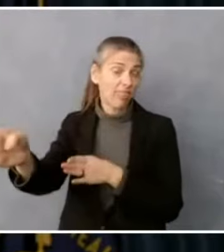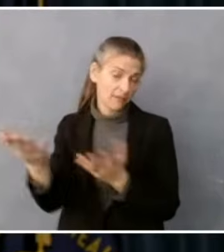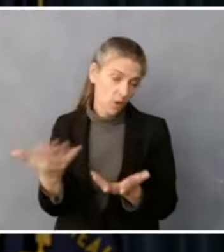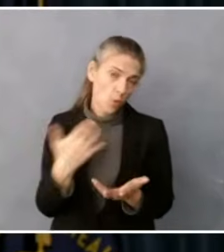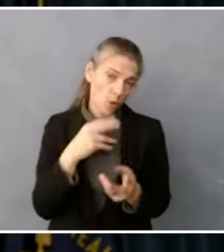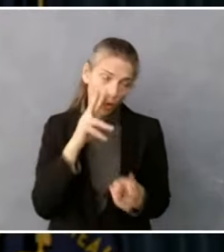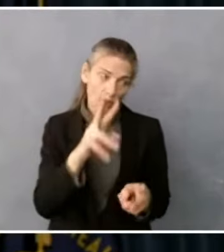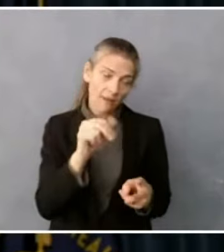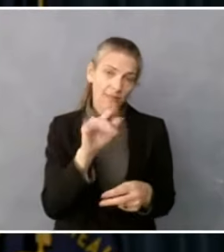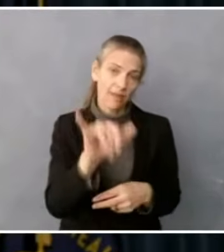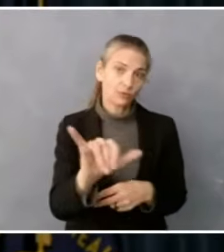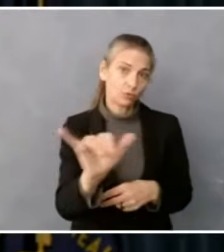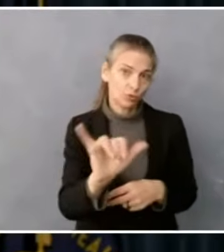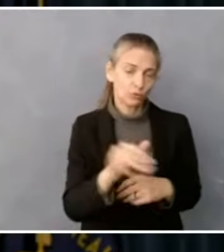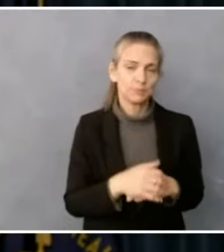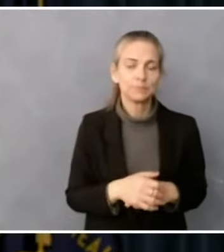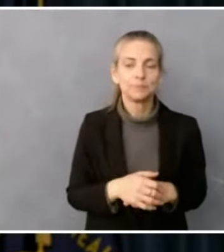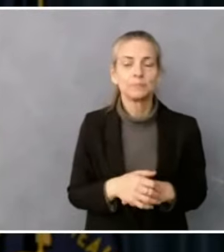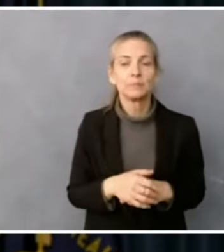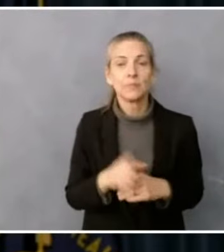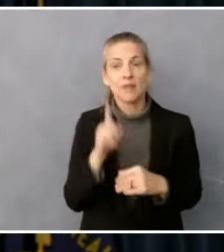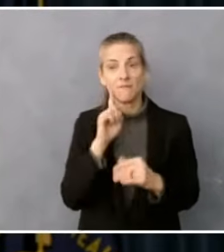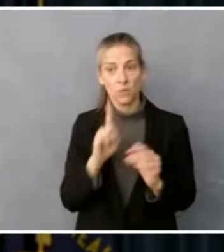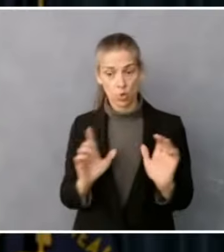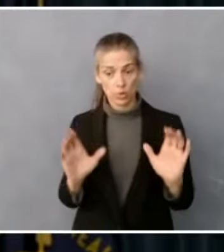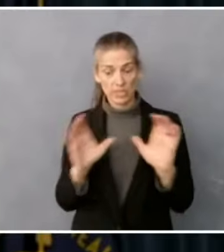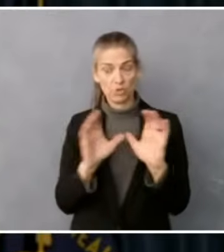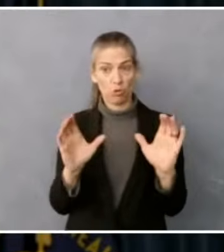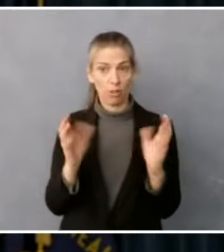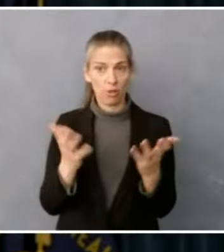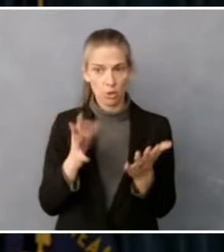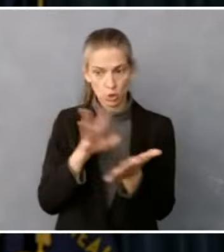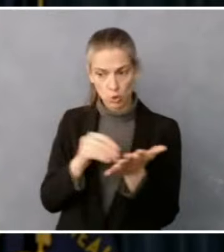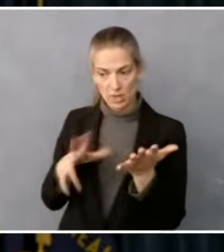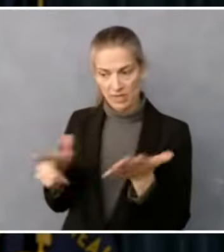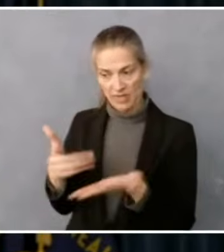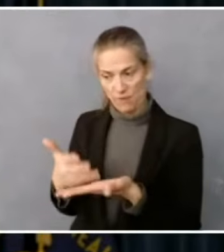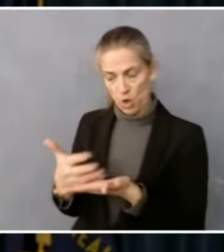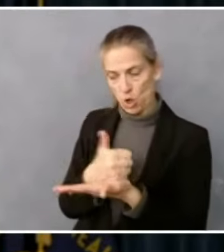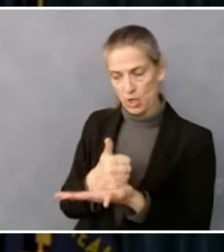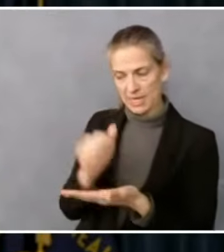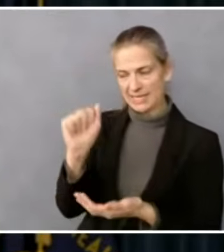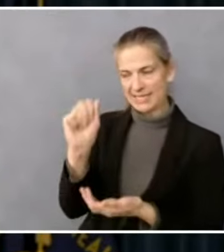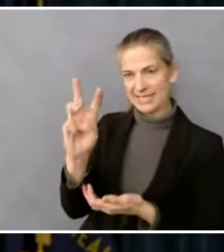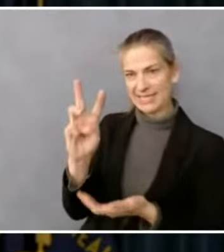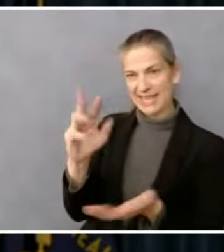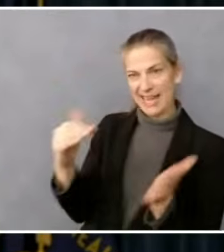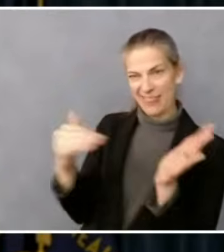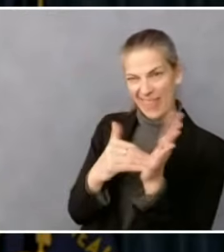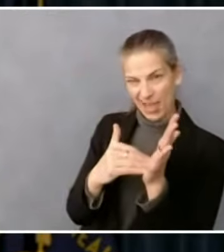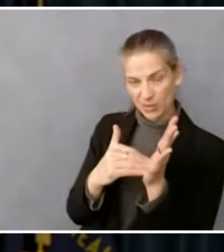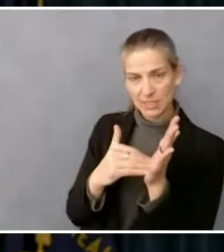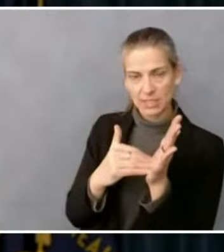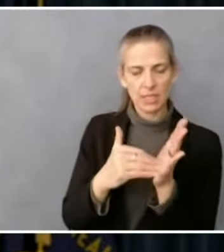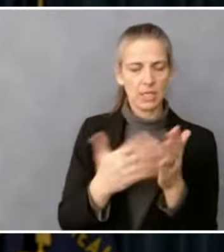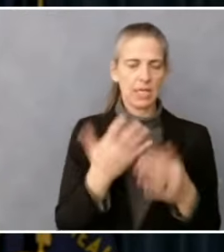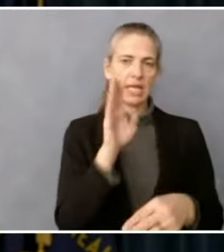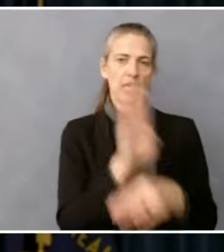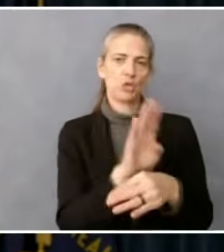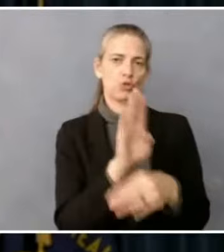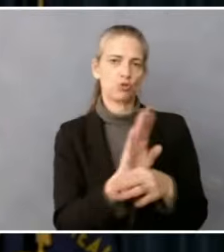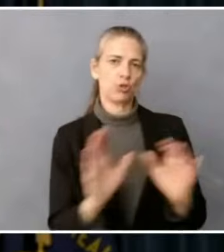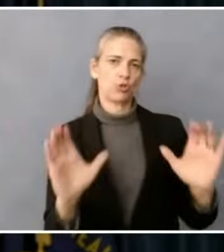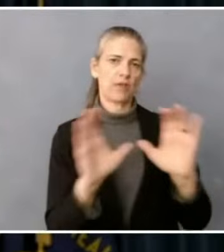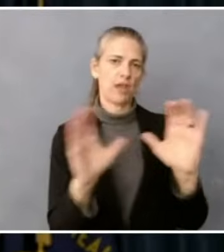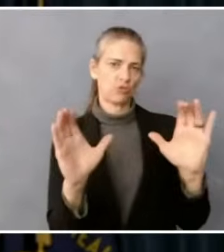too. As far as credentials and outcomes, students have earned 16,000 plus industry certifications,